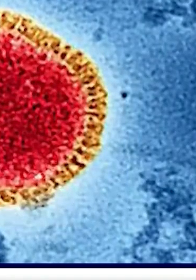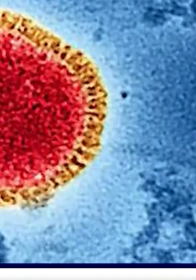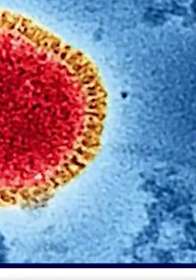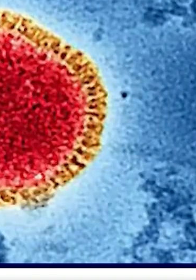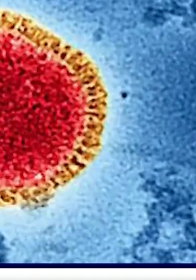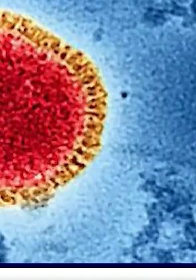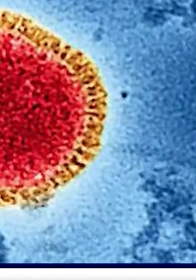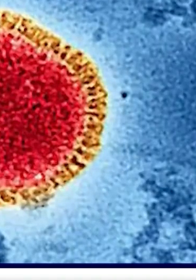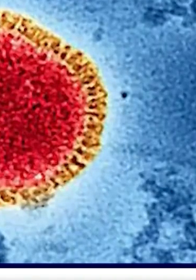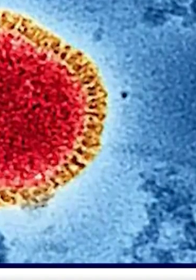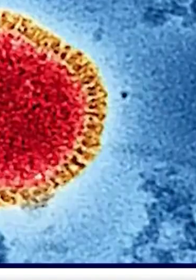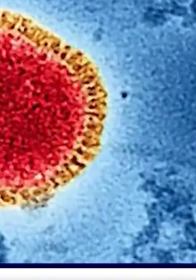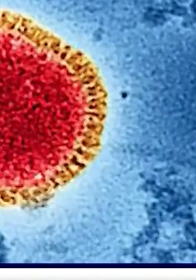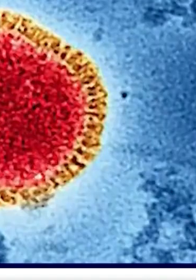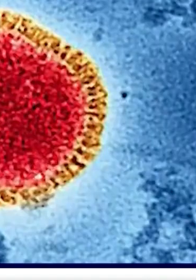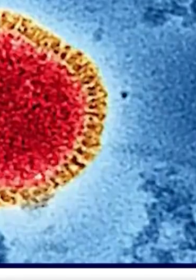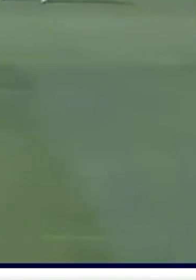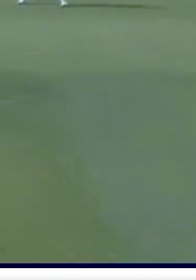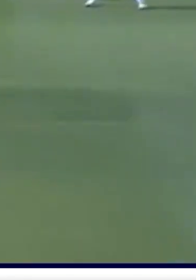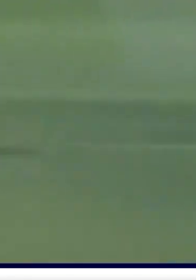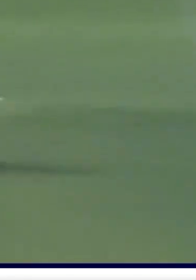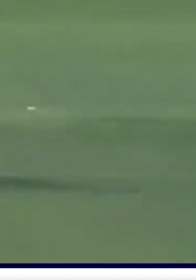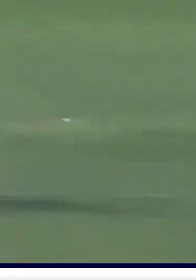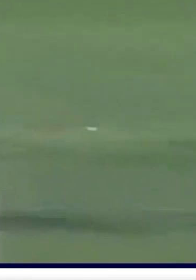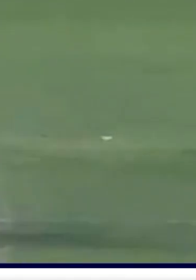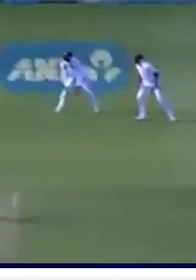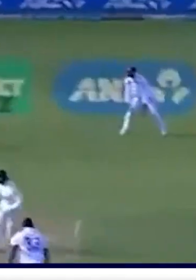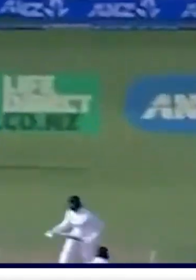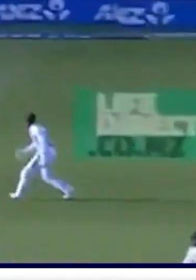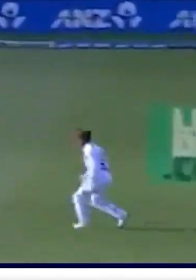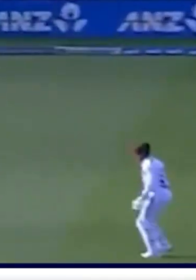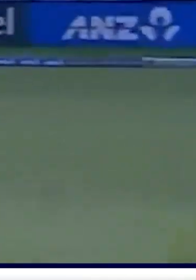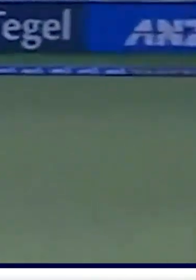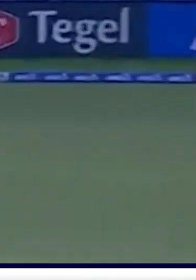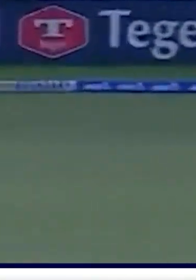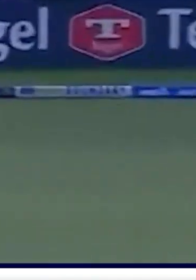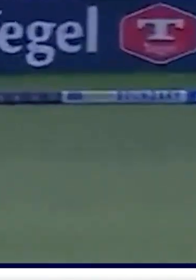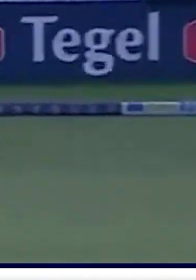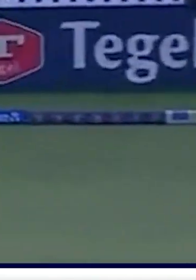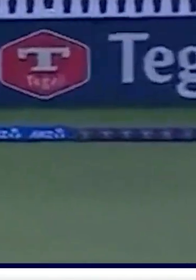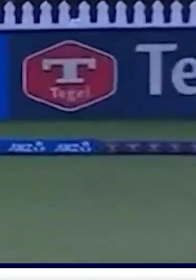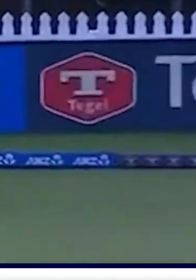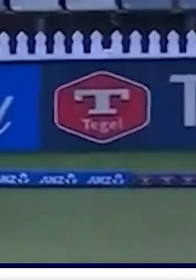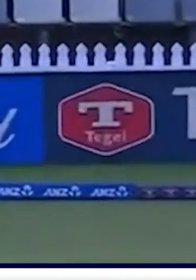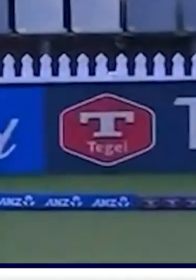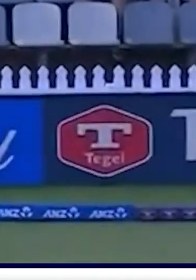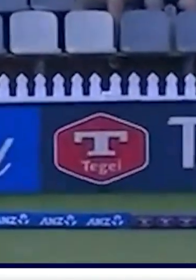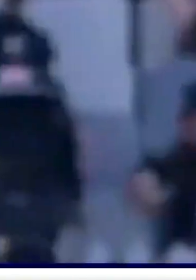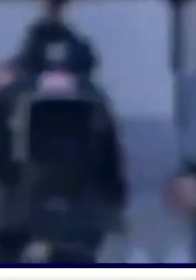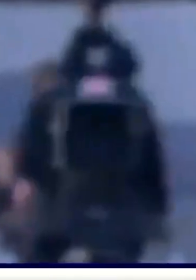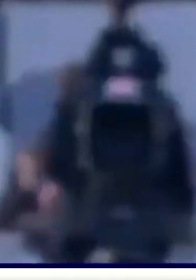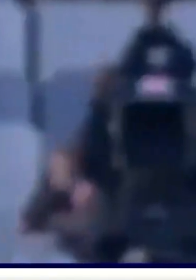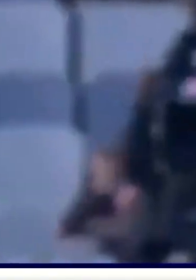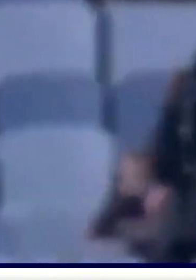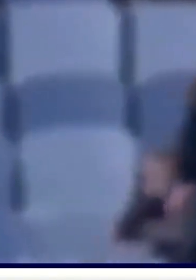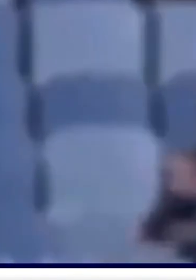in Barbados. And in sports, New Zealand claimed first-day honours in the second test against the West